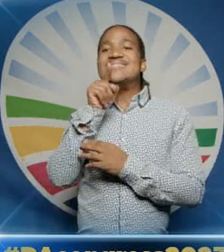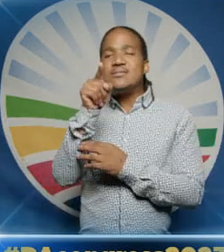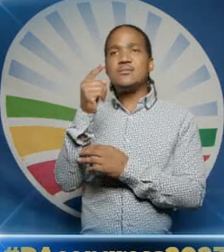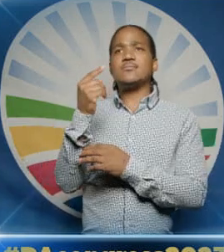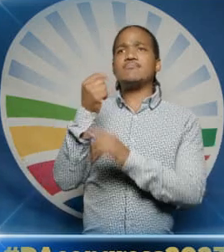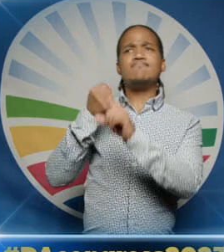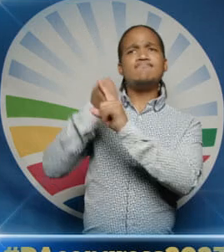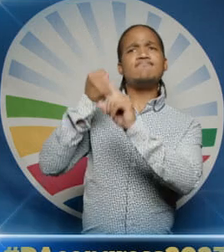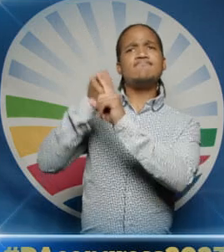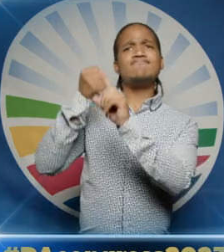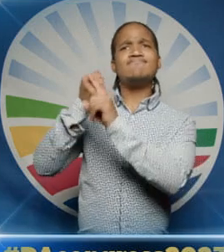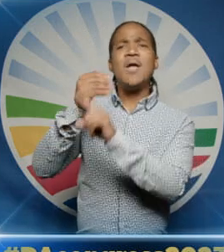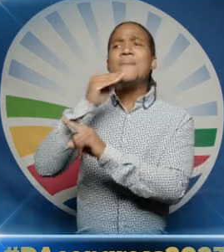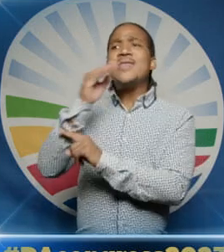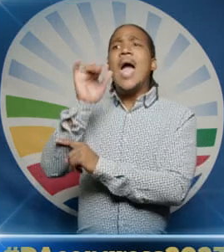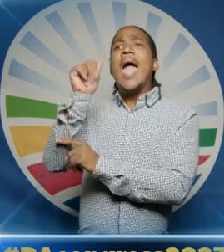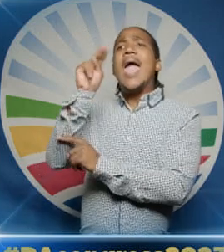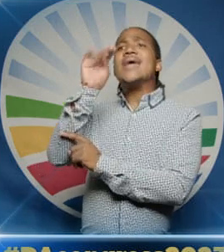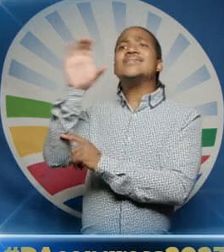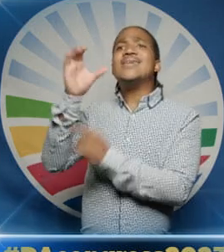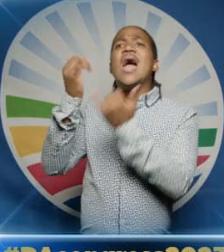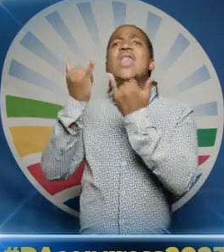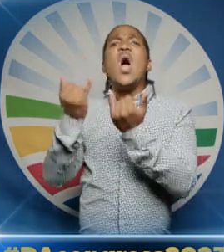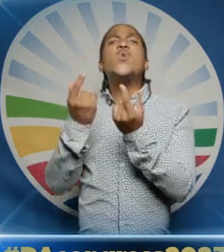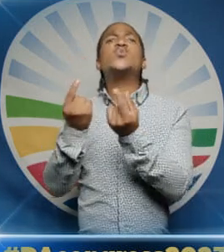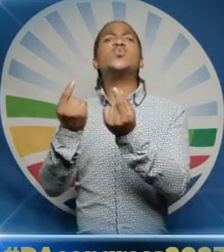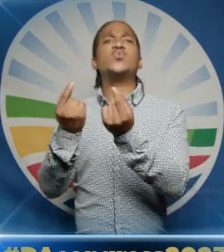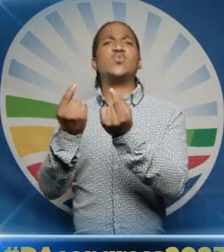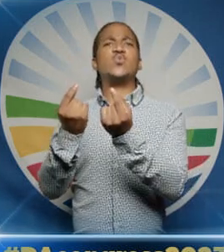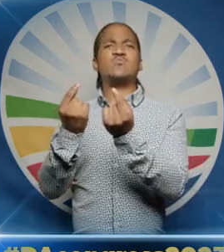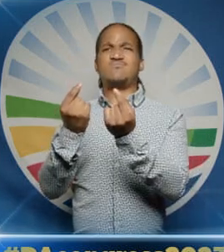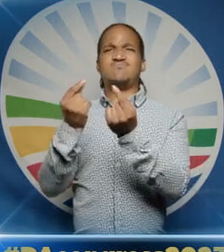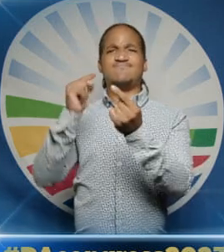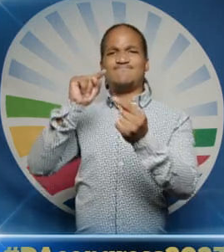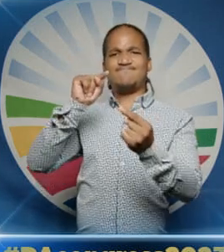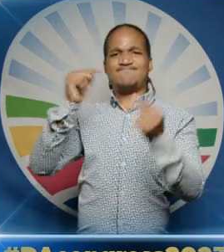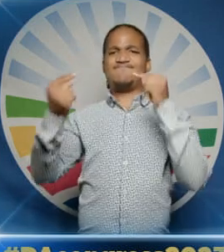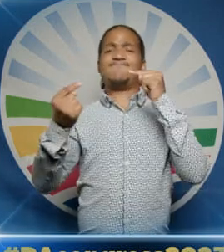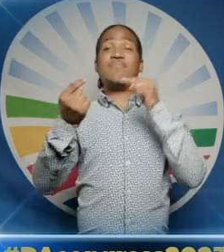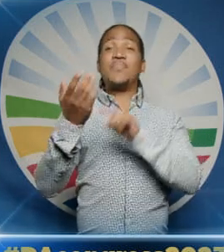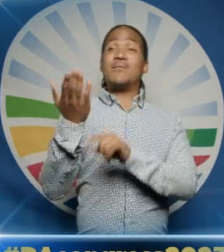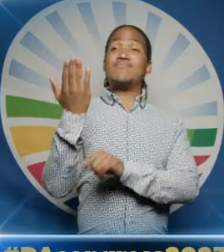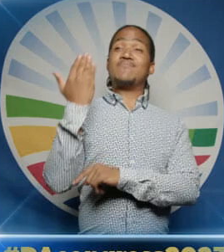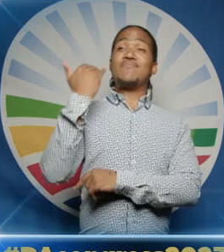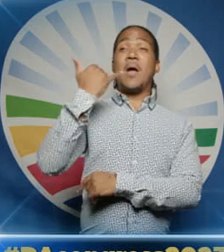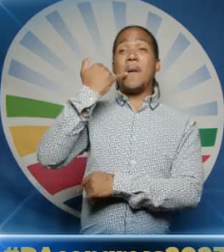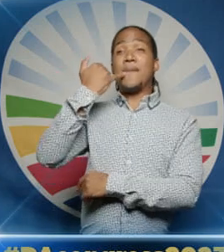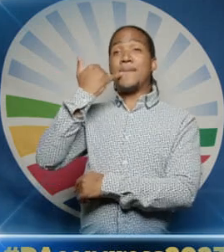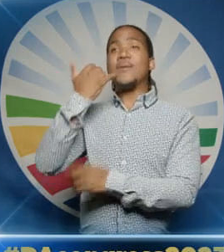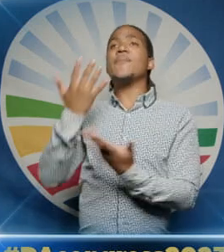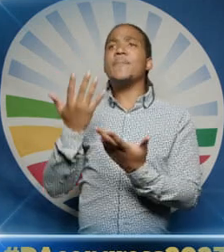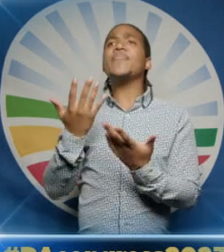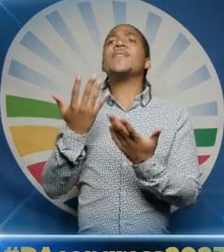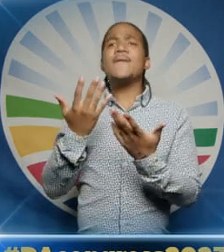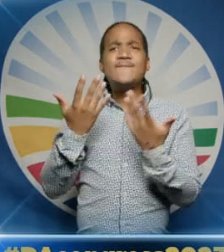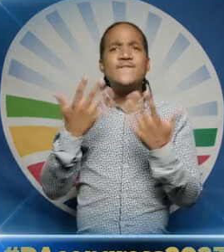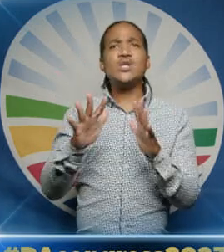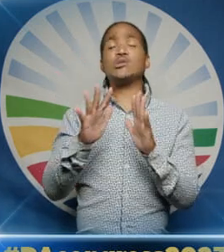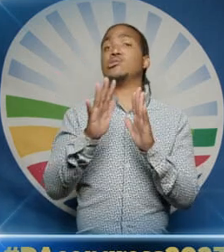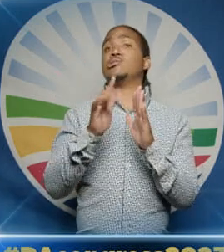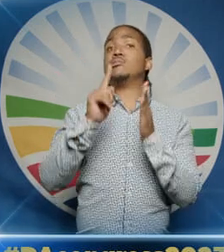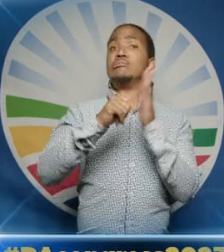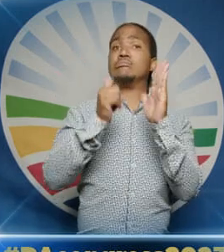of the party the ANC has become. Even its former president, Thabo Mbeki, penned a scathing letter to